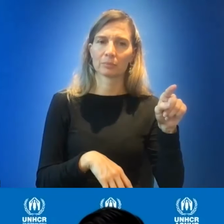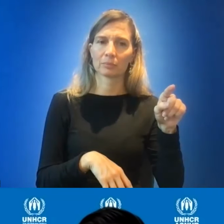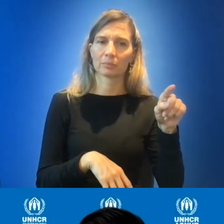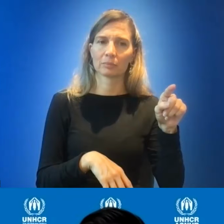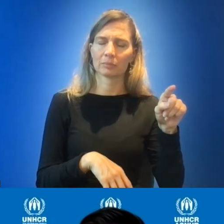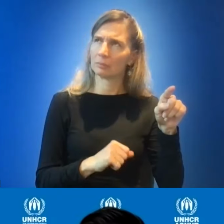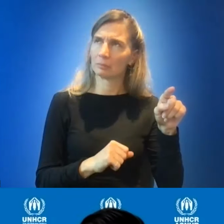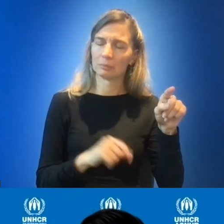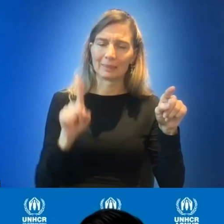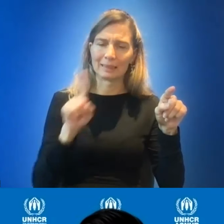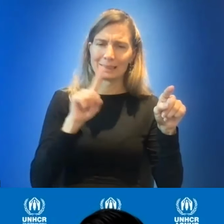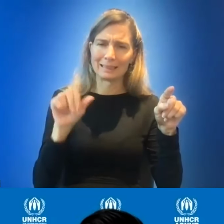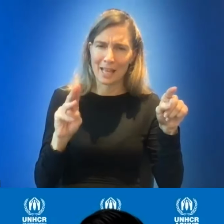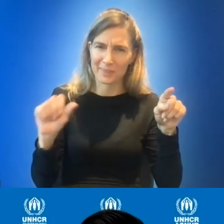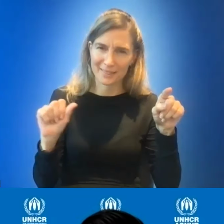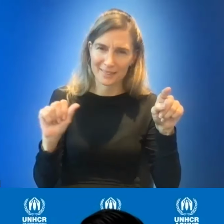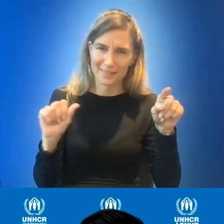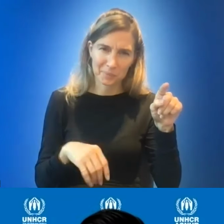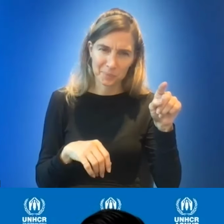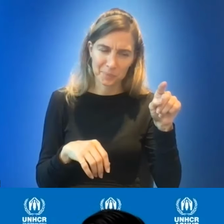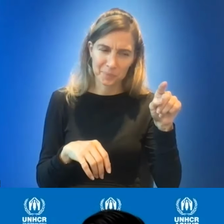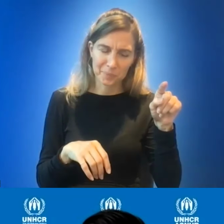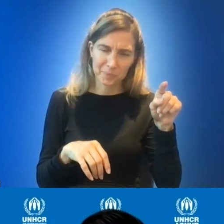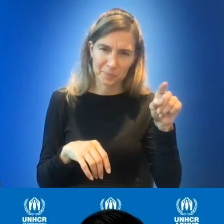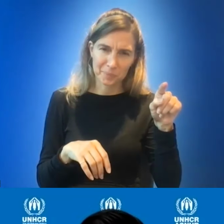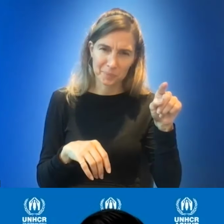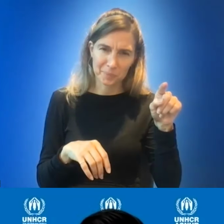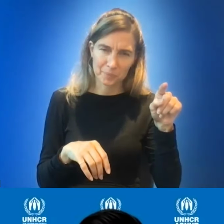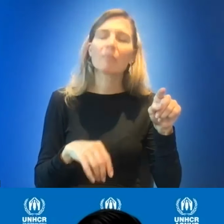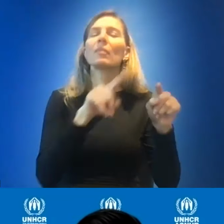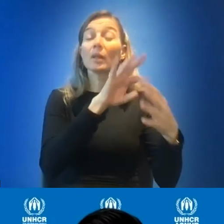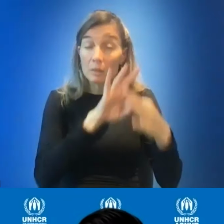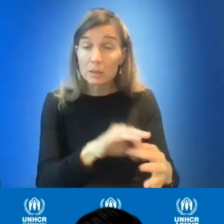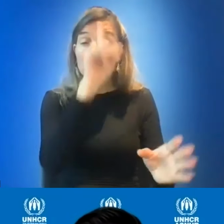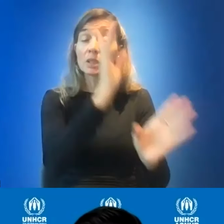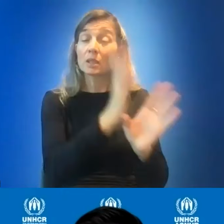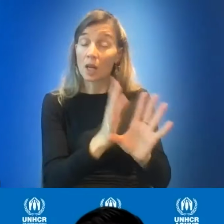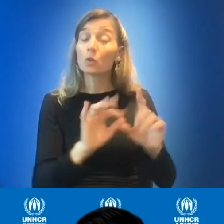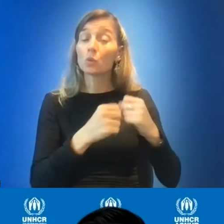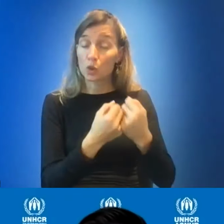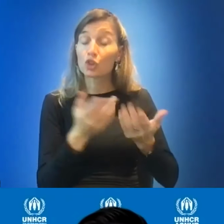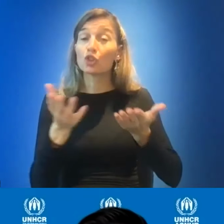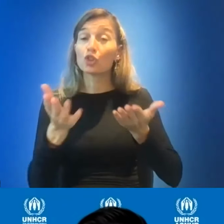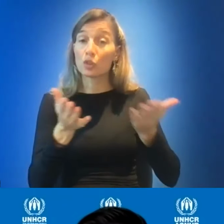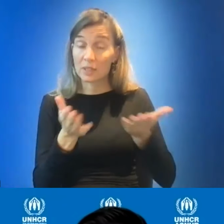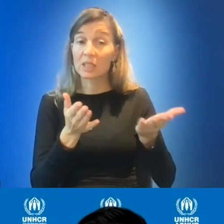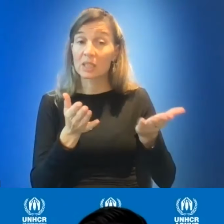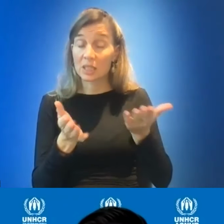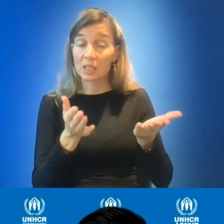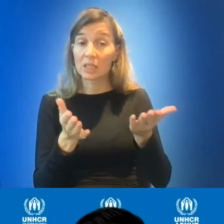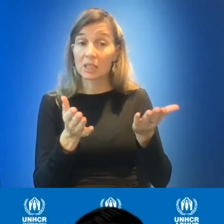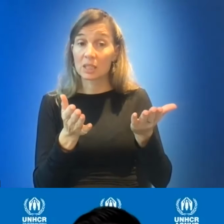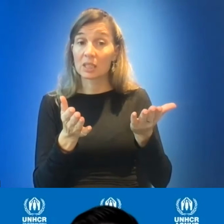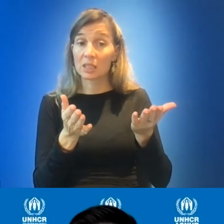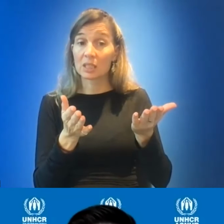psychosocial disabilities and access to psychosocial services is highlighted